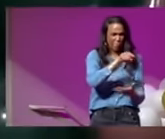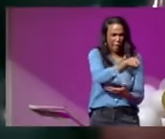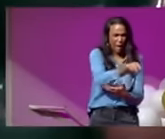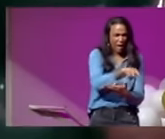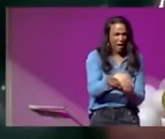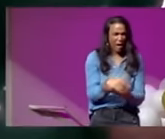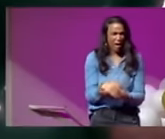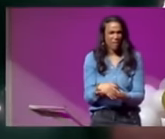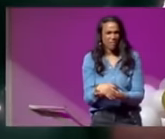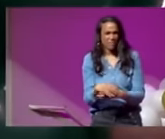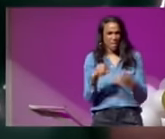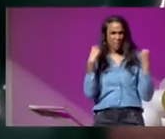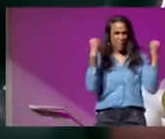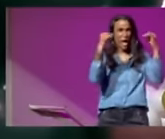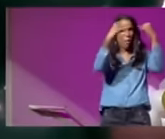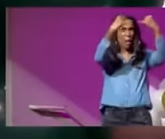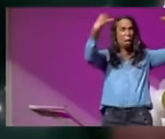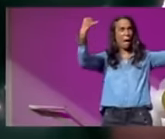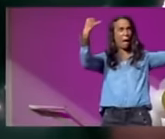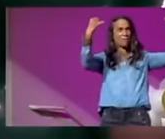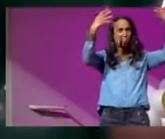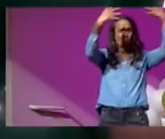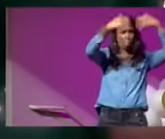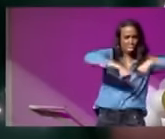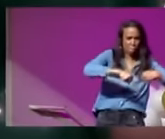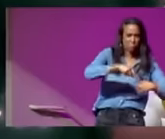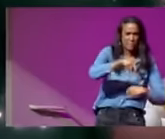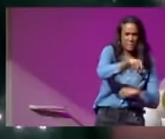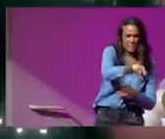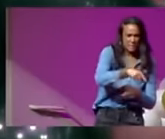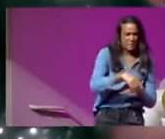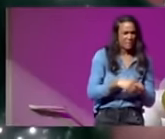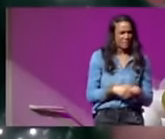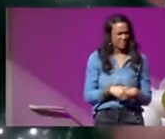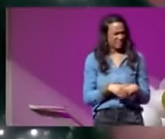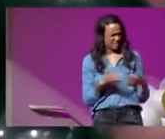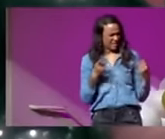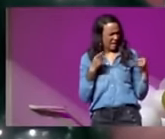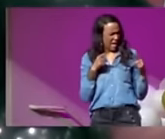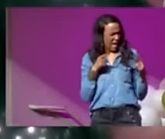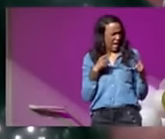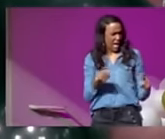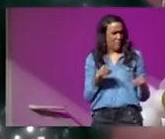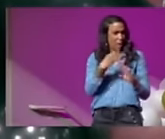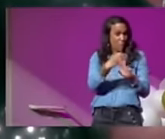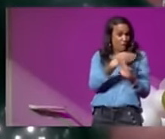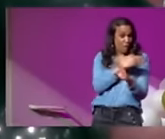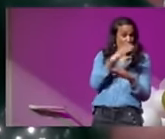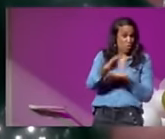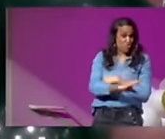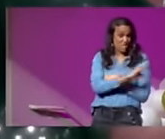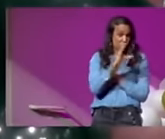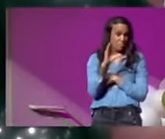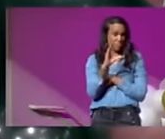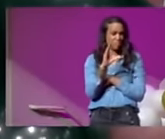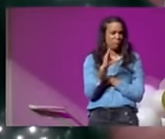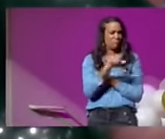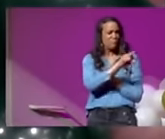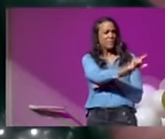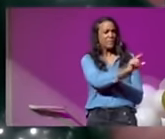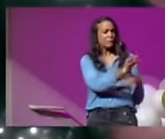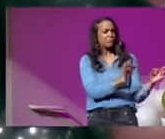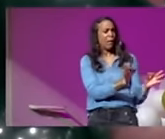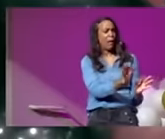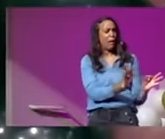down power lines. Watch this. All of this is taking place on Christmas. Listen to what